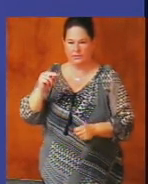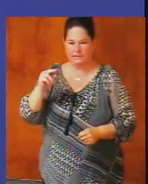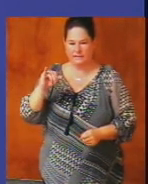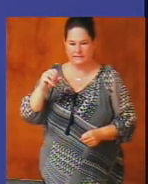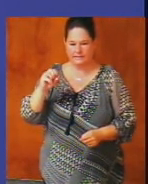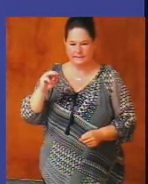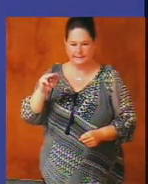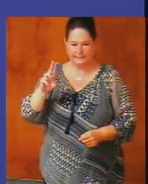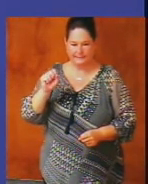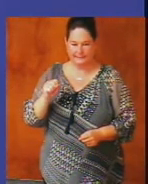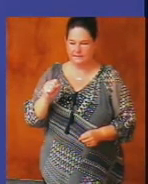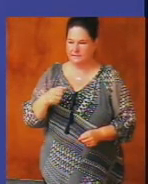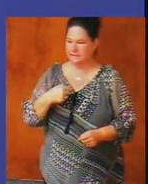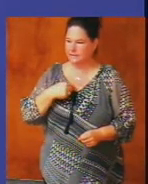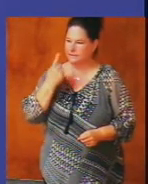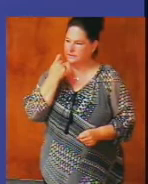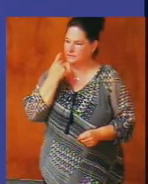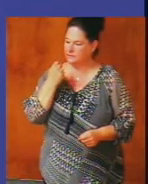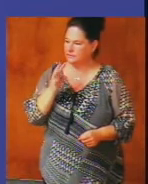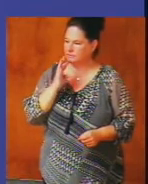mentioned a few moments ago.